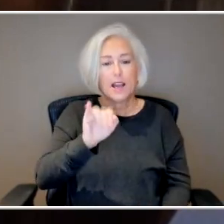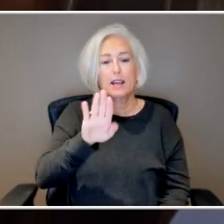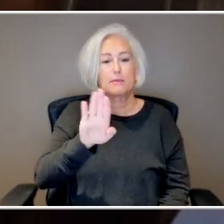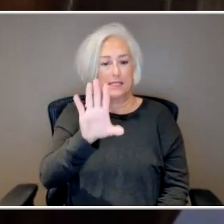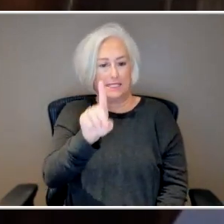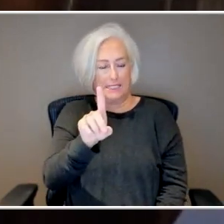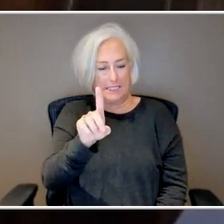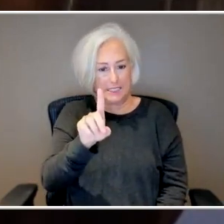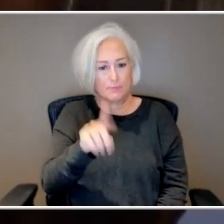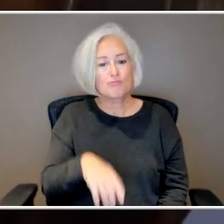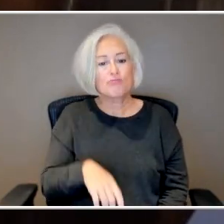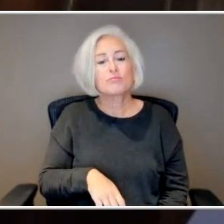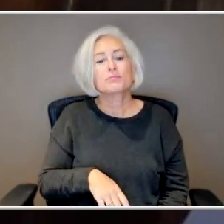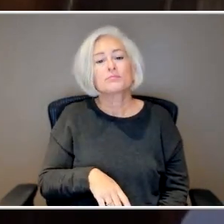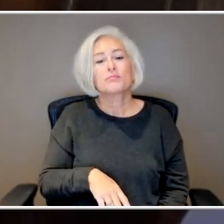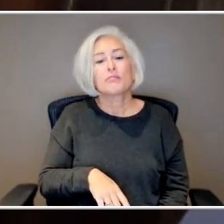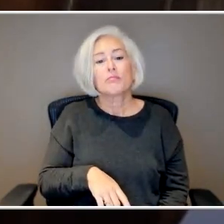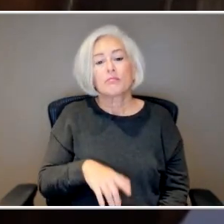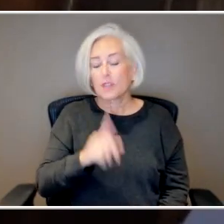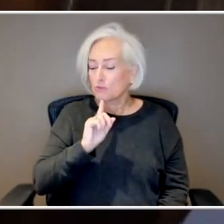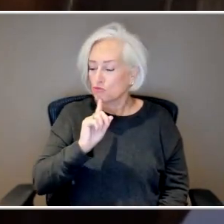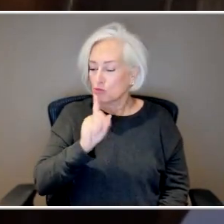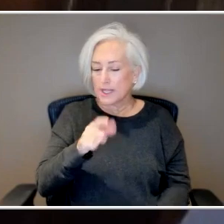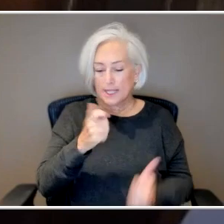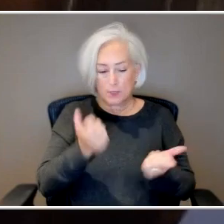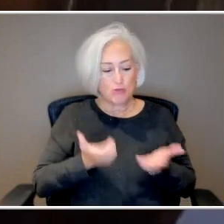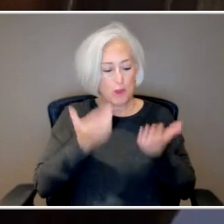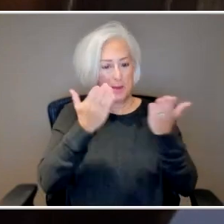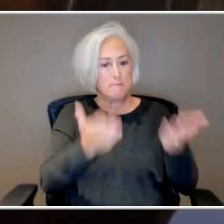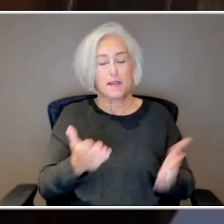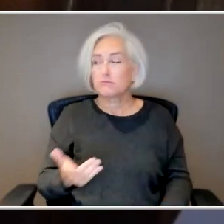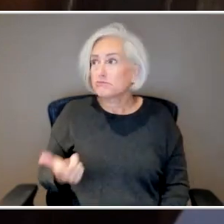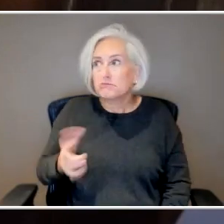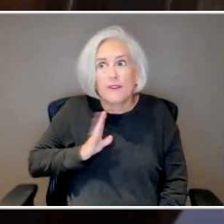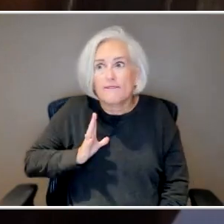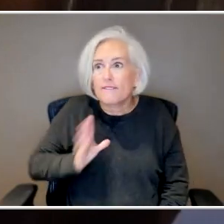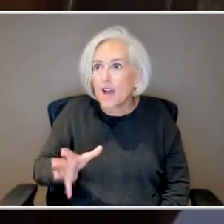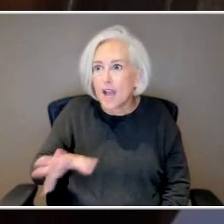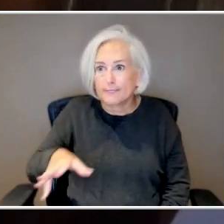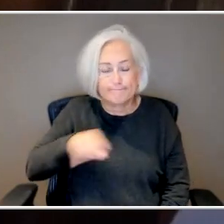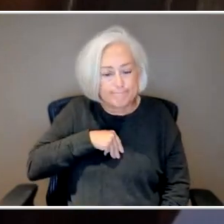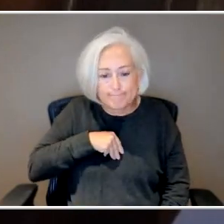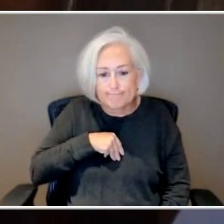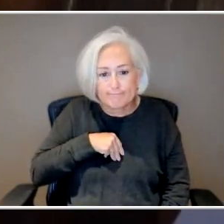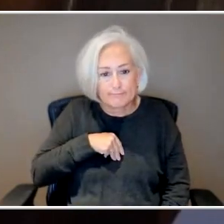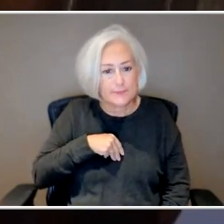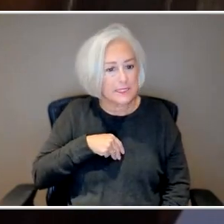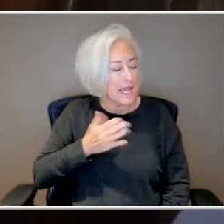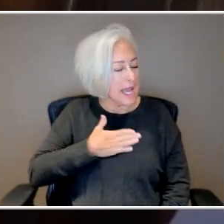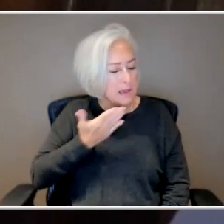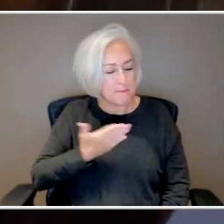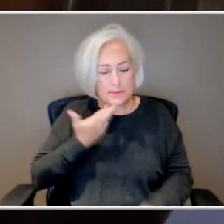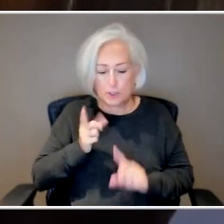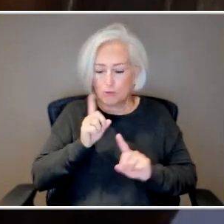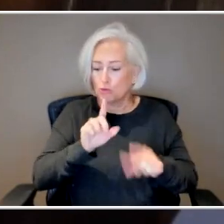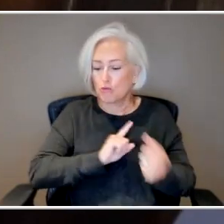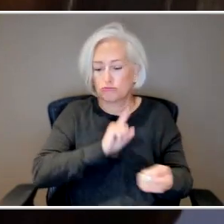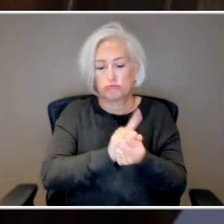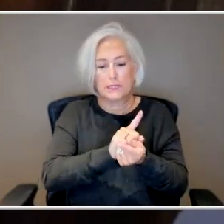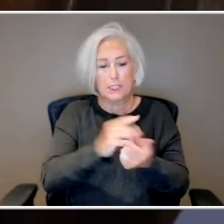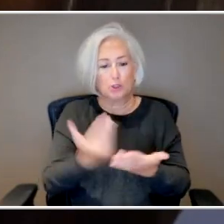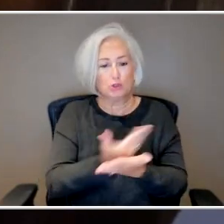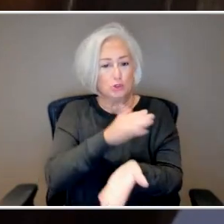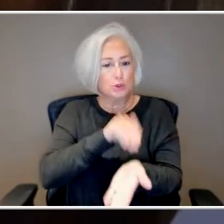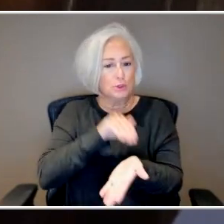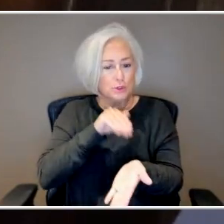disease, and they highly recommend him. And I said, fine, I'm more than happy to go and meet him, see